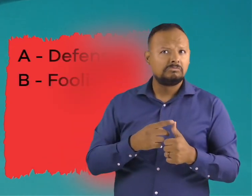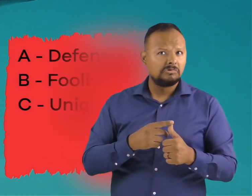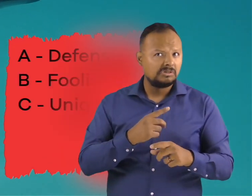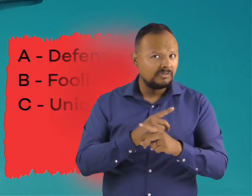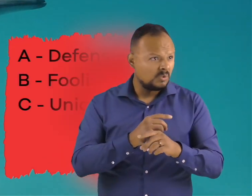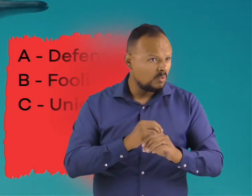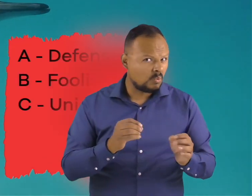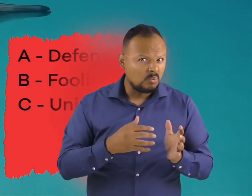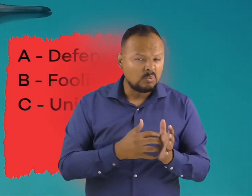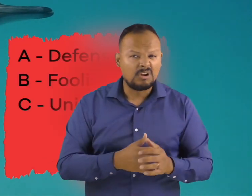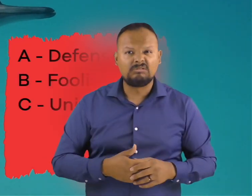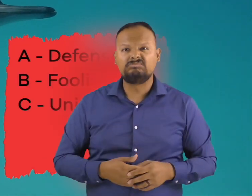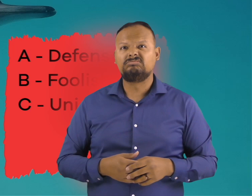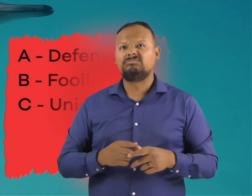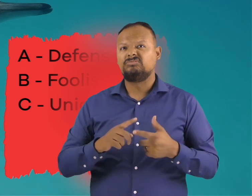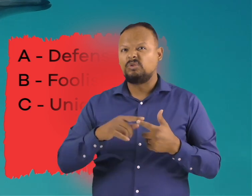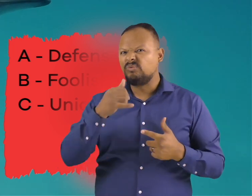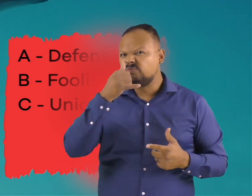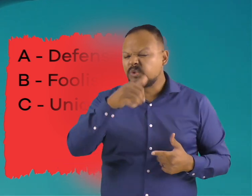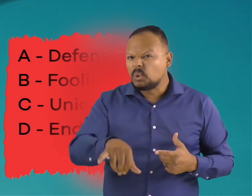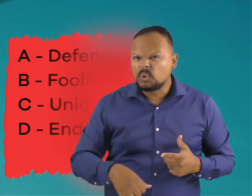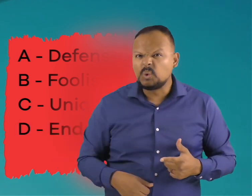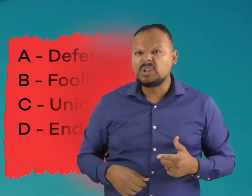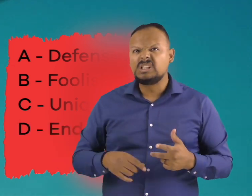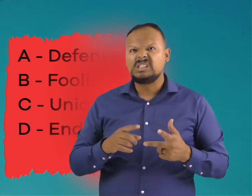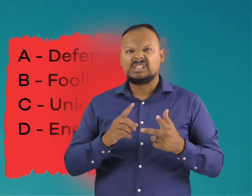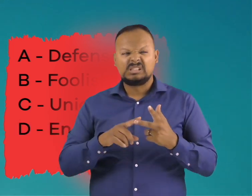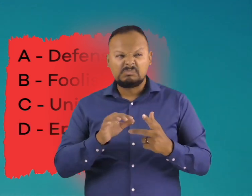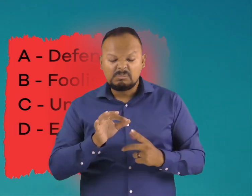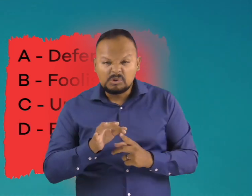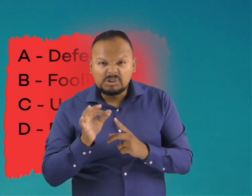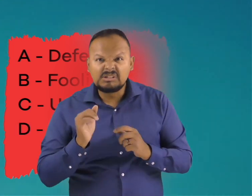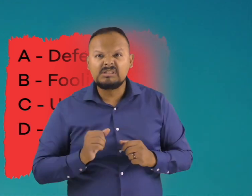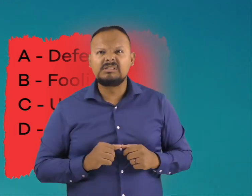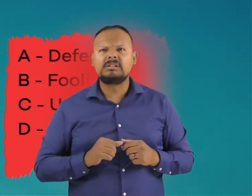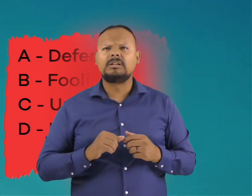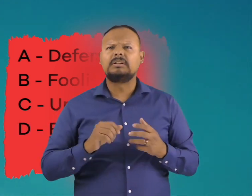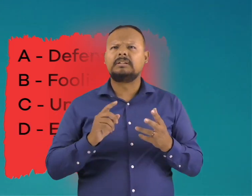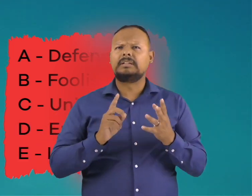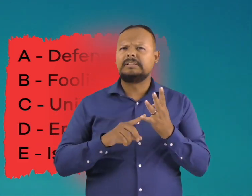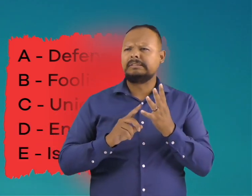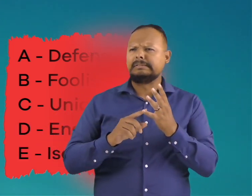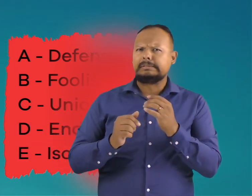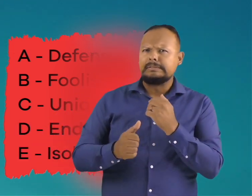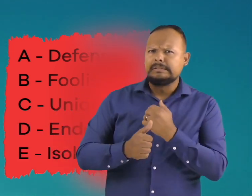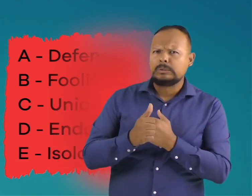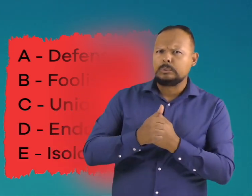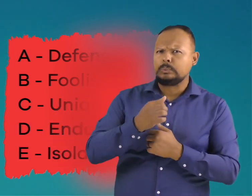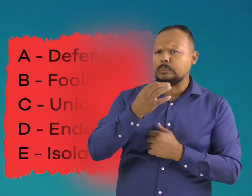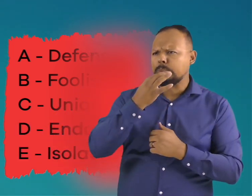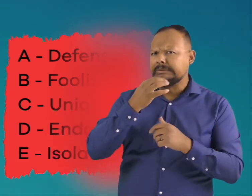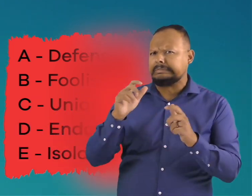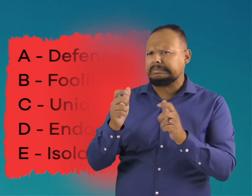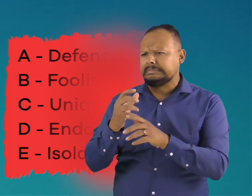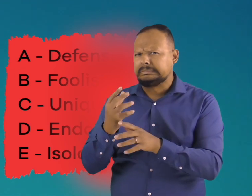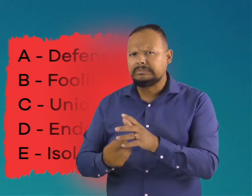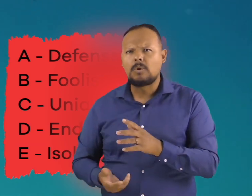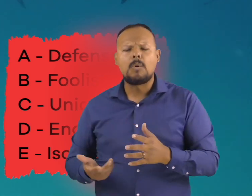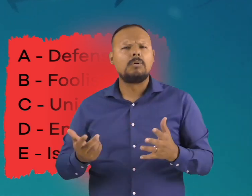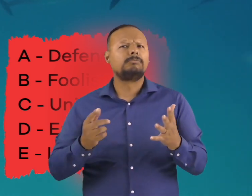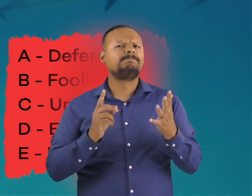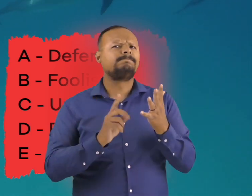C. Unique D. Endangered E. Isolated